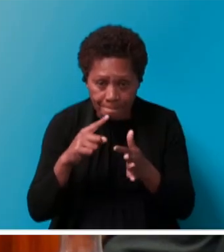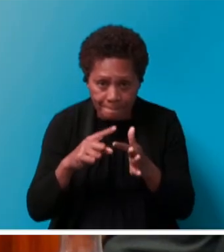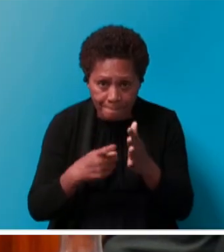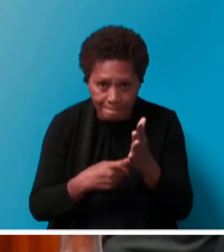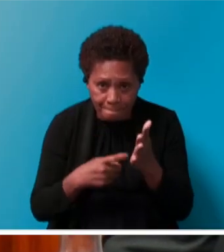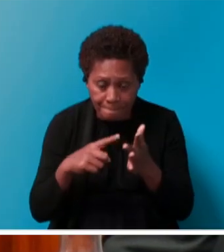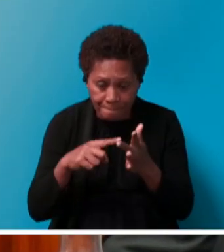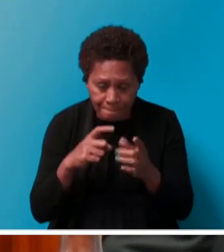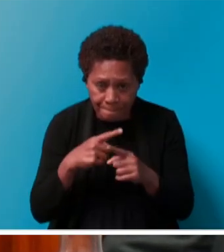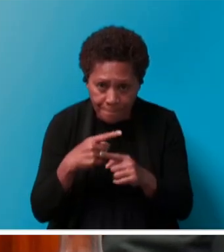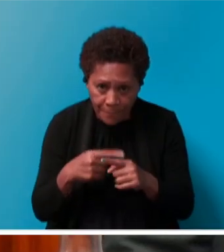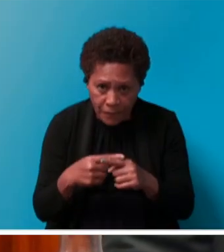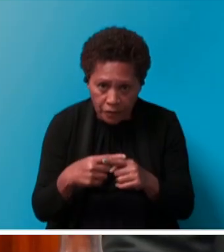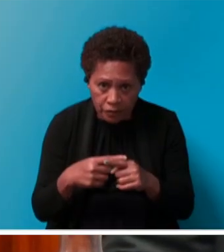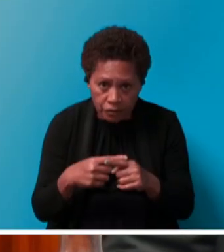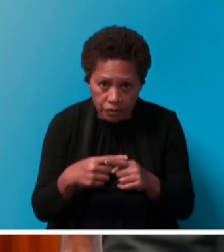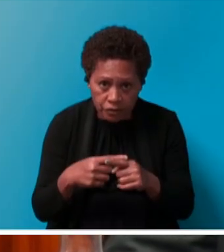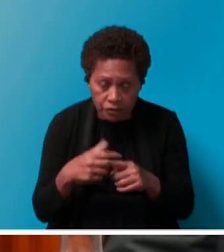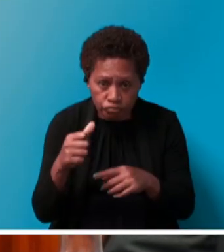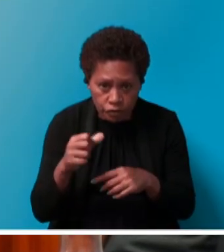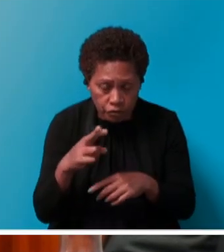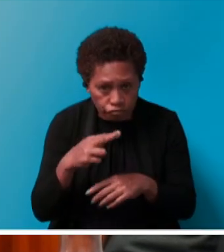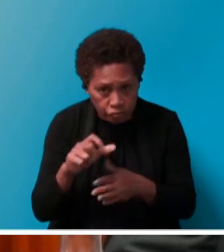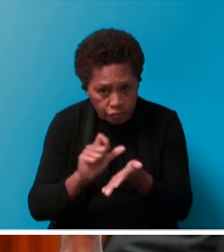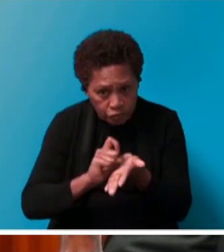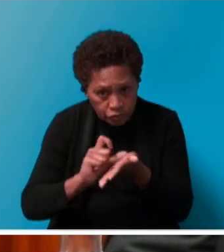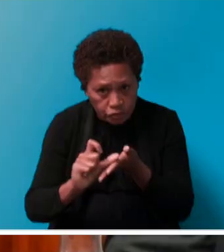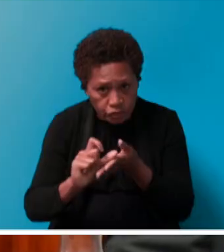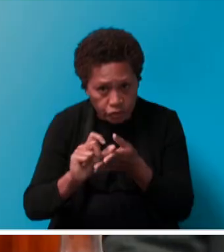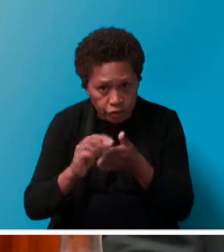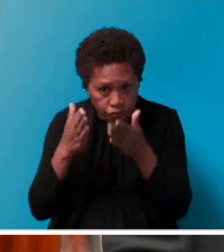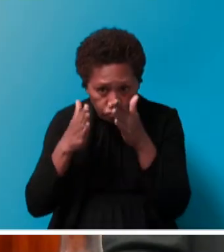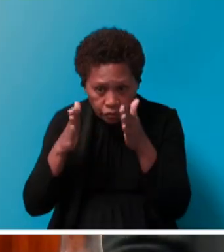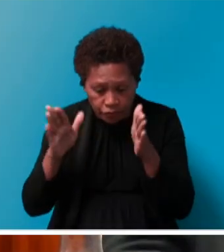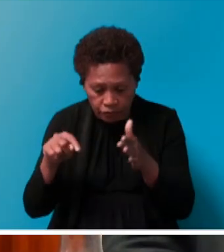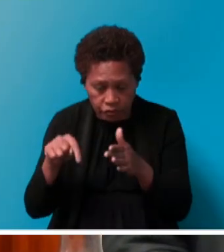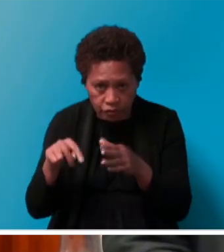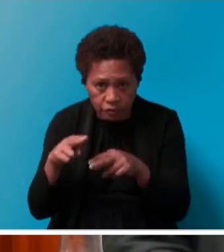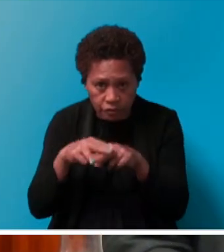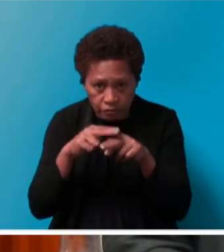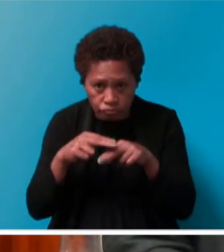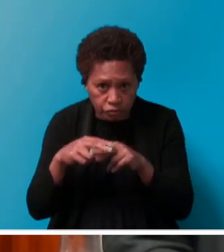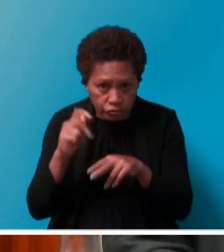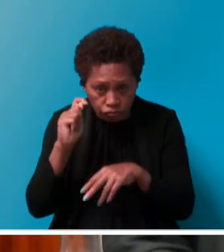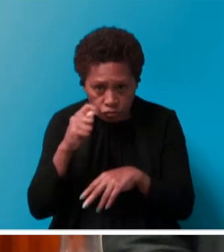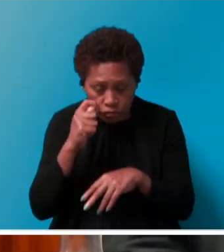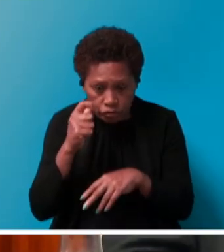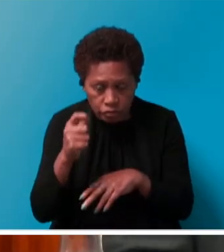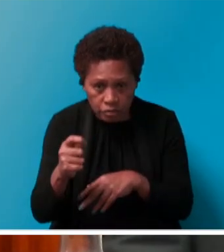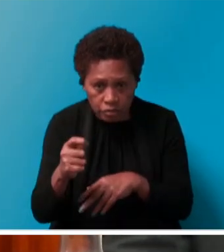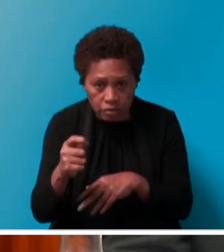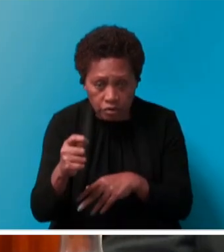offers a clear vision for Fiji. As our tourism industry flourishes and our trade